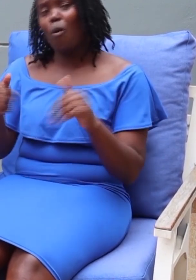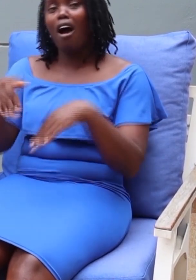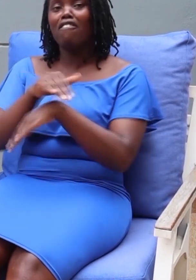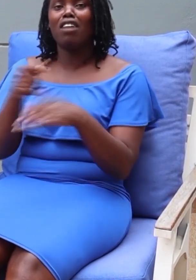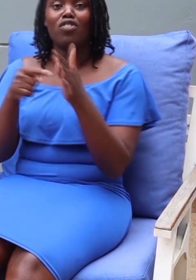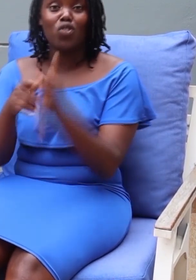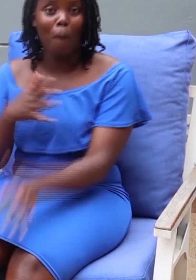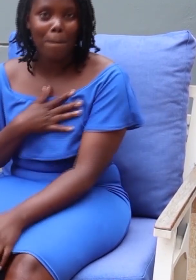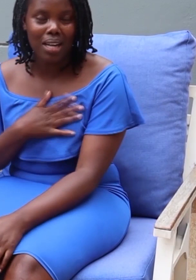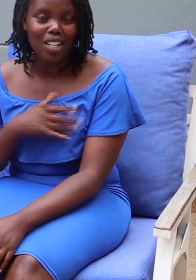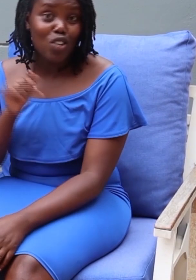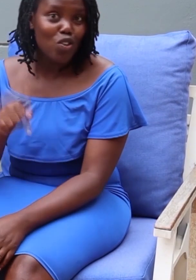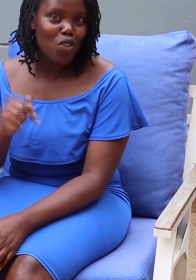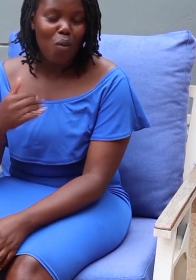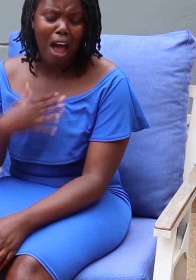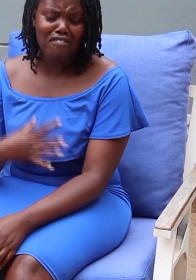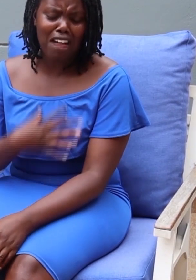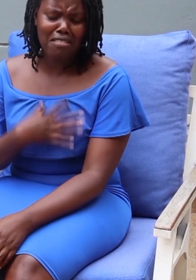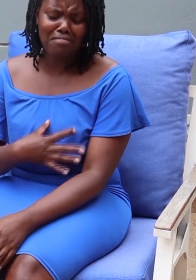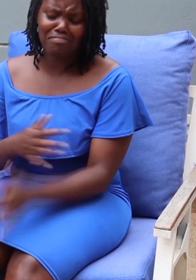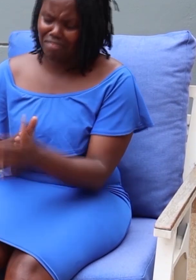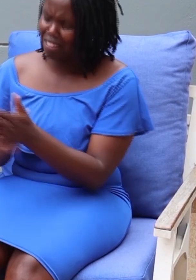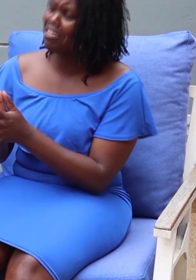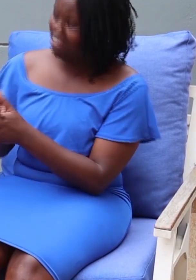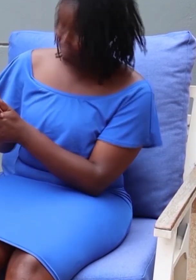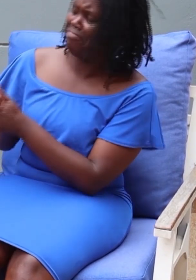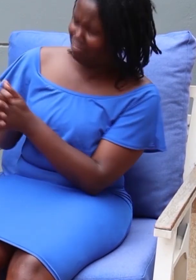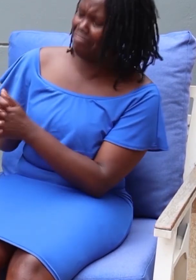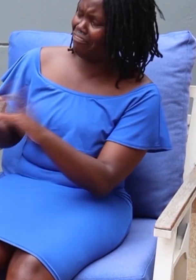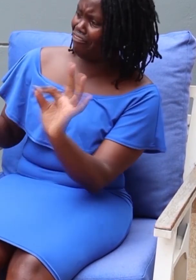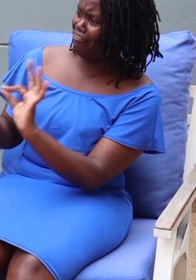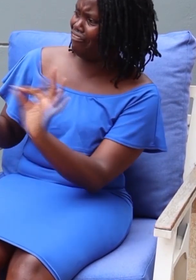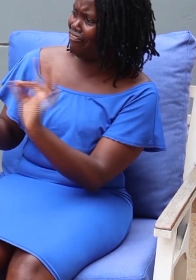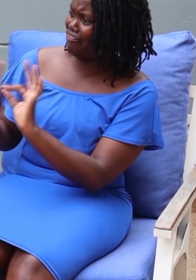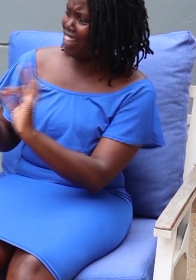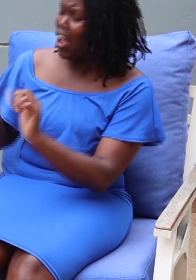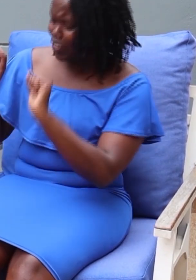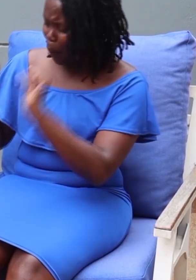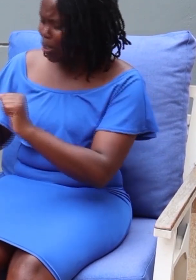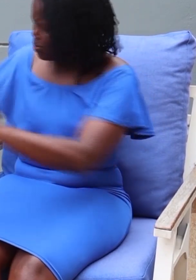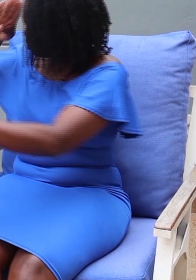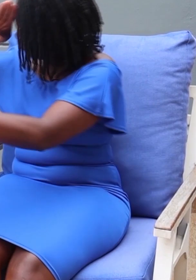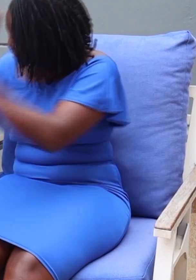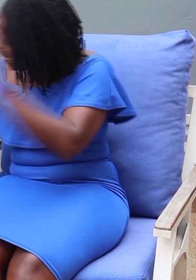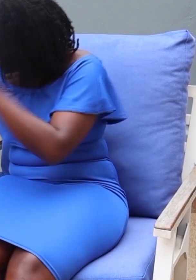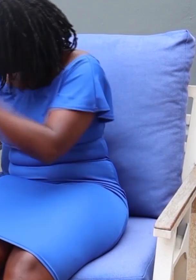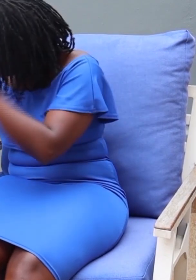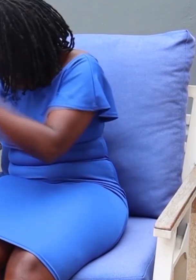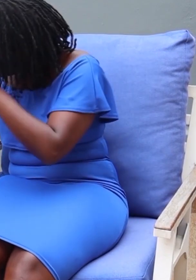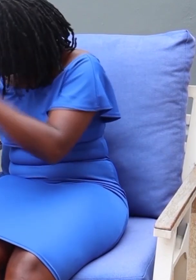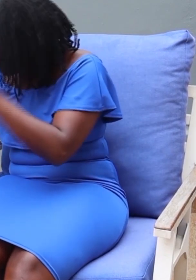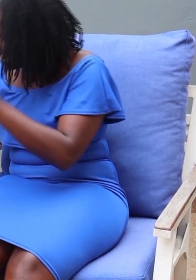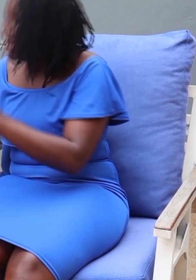topics to talk about. So today we have a very interesting guest and a very beautiful one at that. Hi.